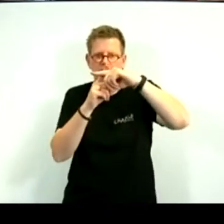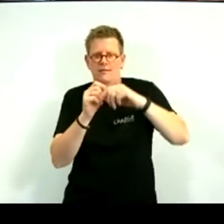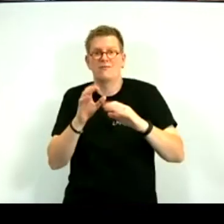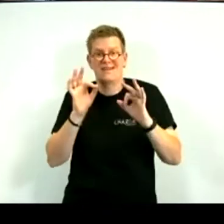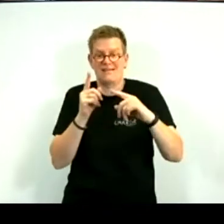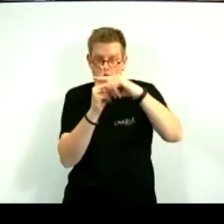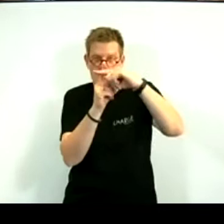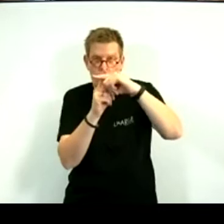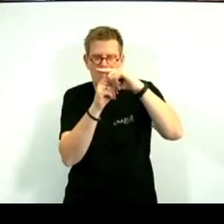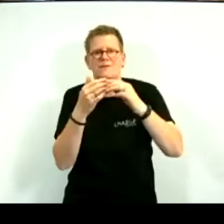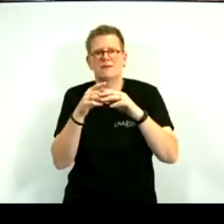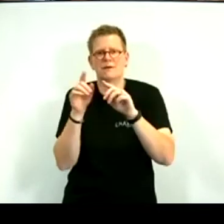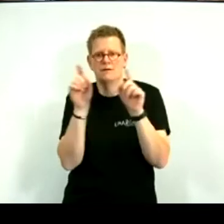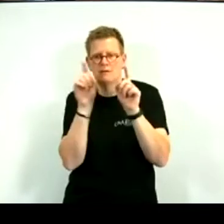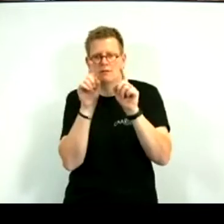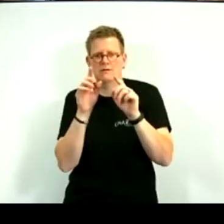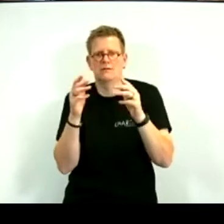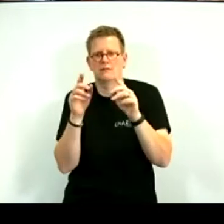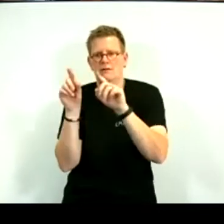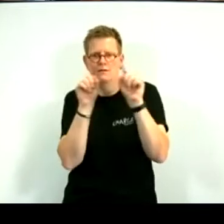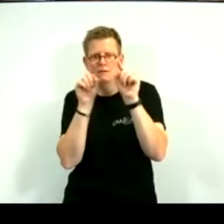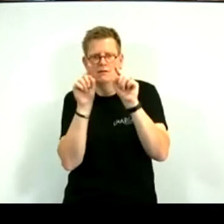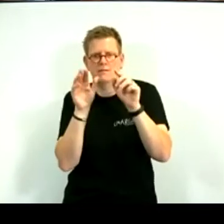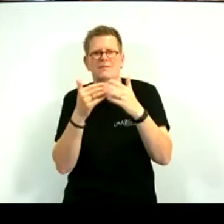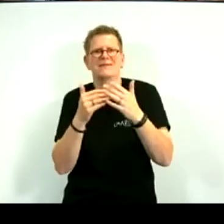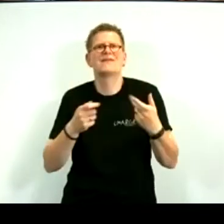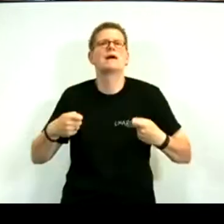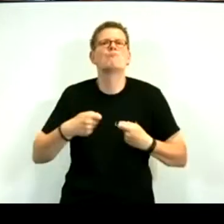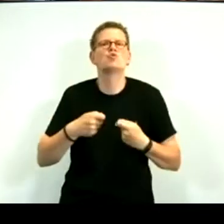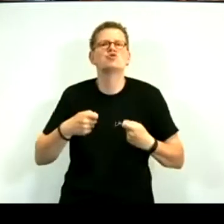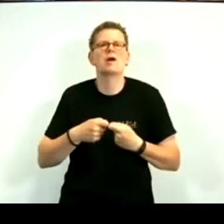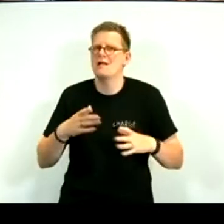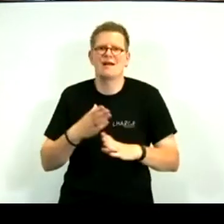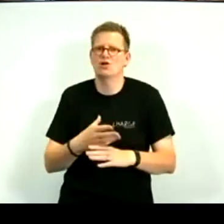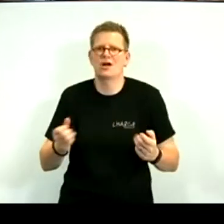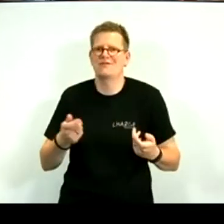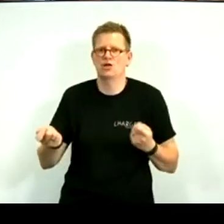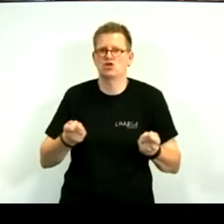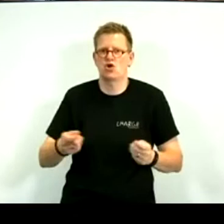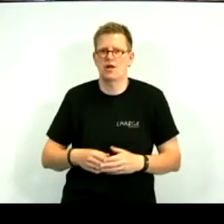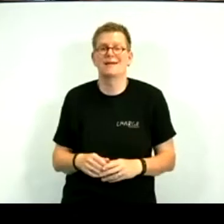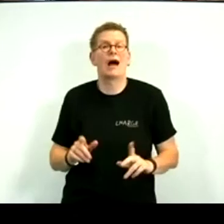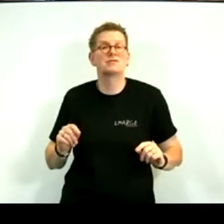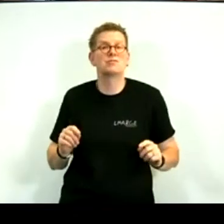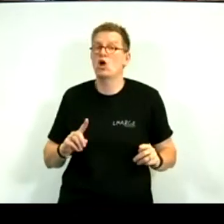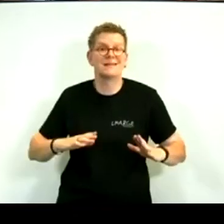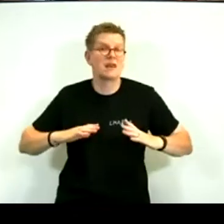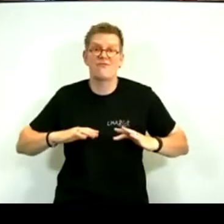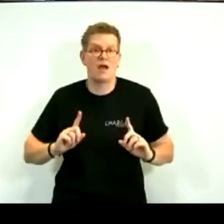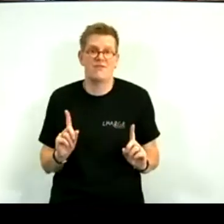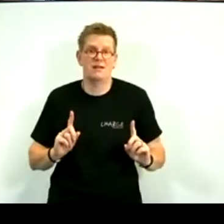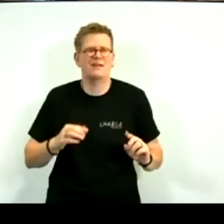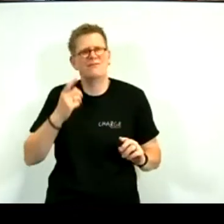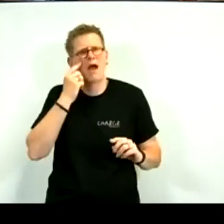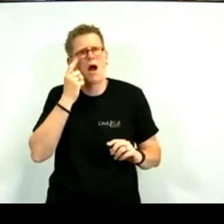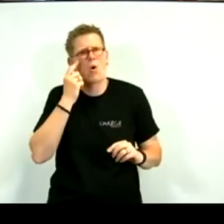and the eyes flicker. It's an involuntary movement. Then the child might have unusual gaze or